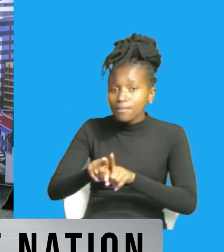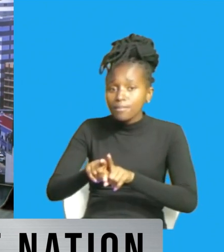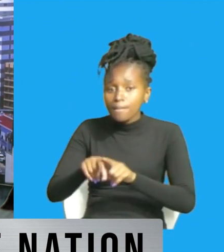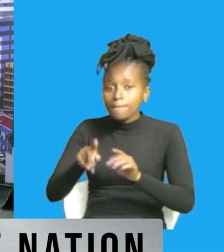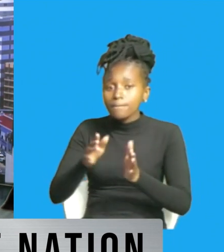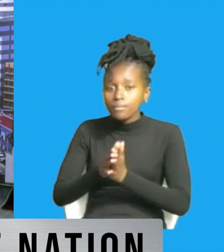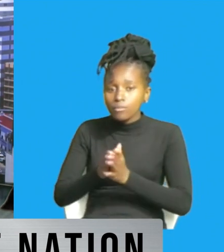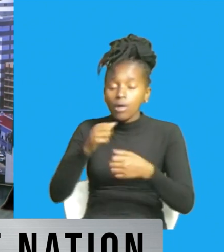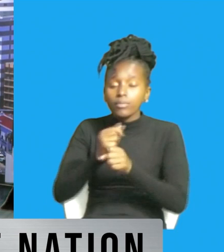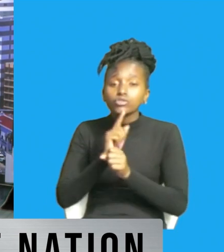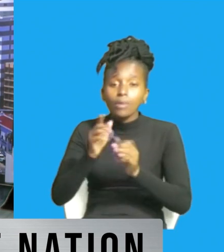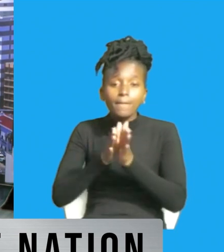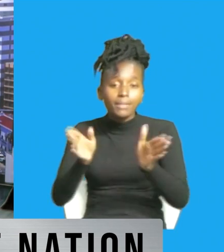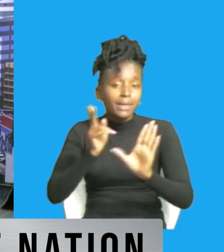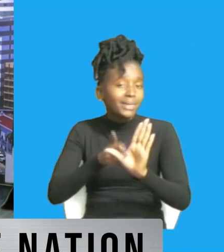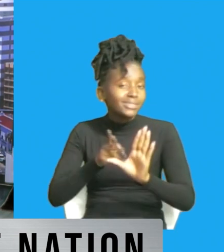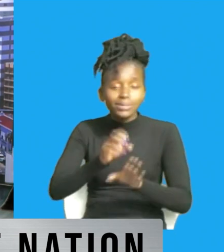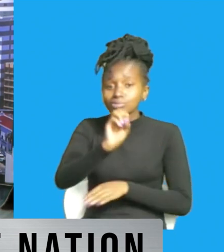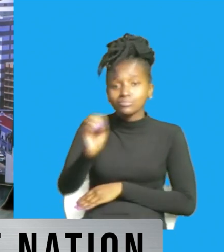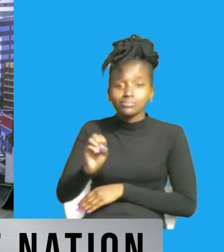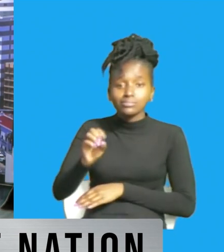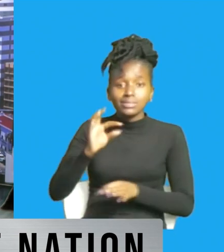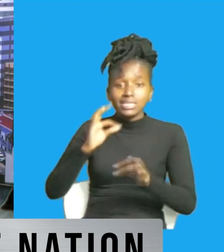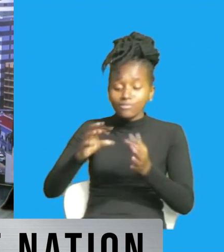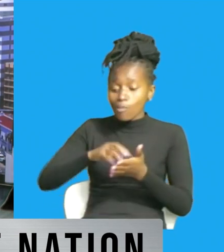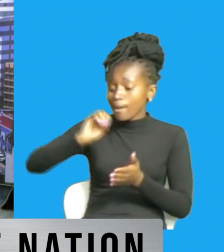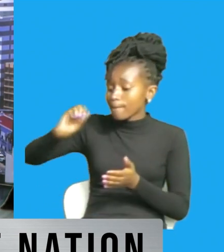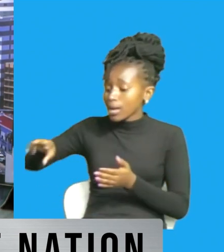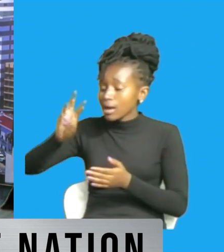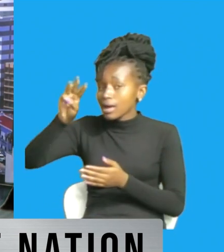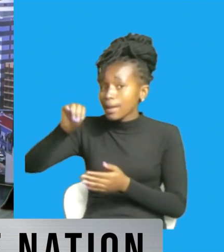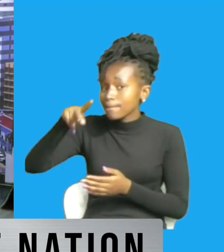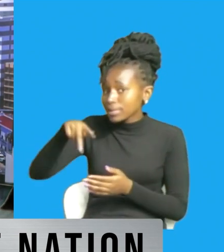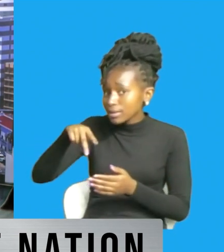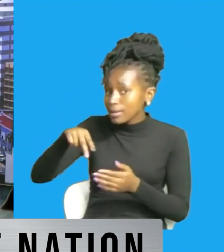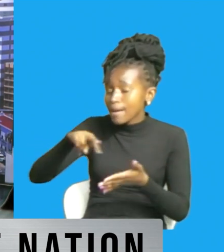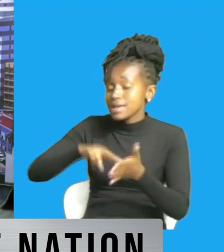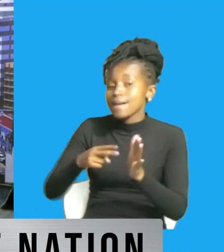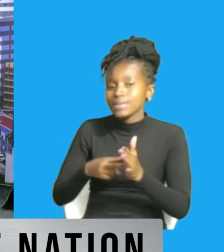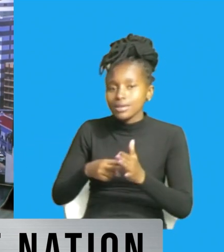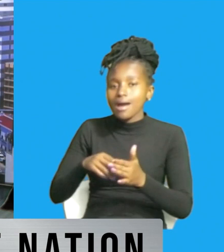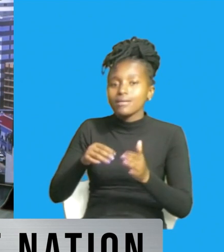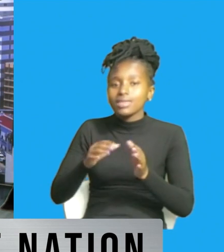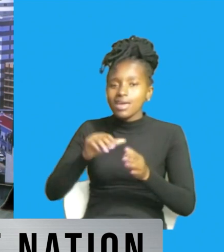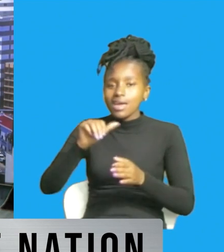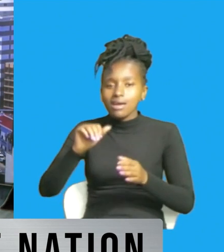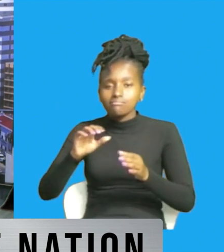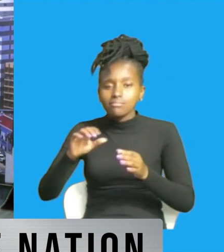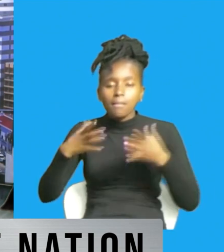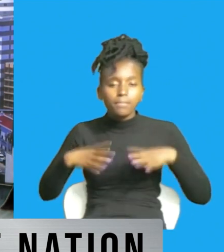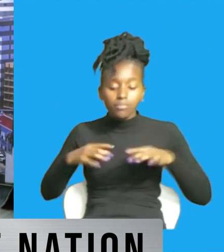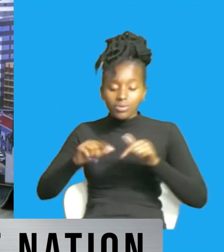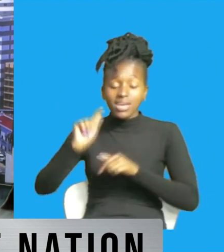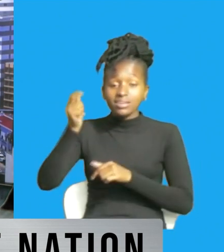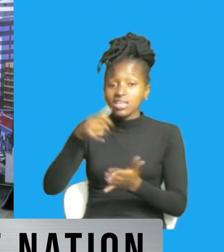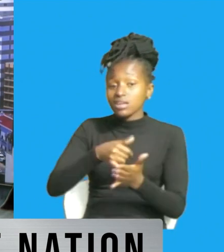part of this. If you remove the MPs, you're already removing the public, Jonah. So I feel, for me, it's very unfortunate if that is a line that you want